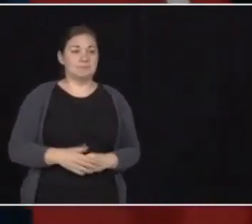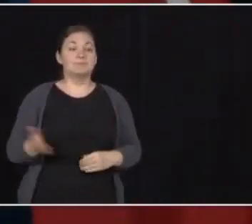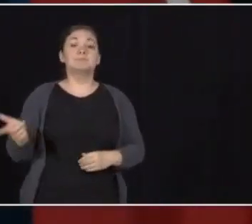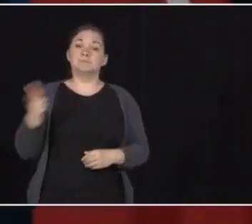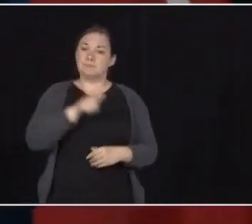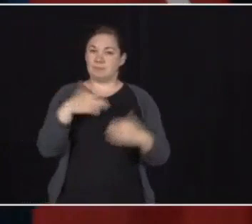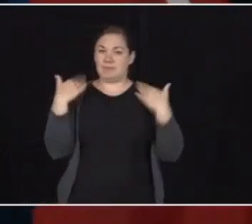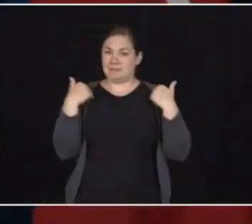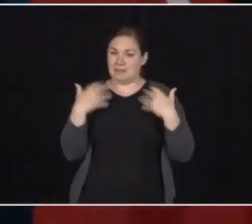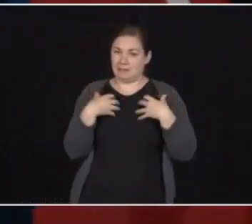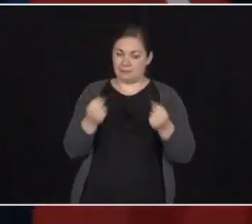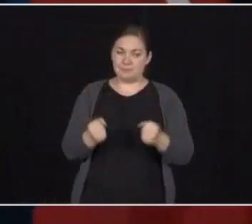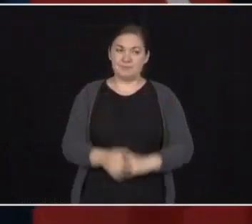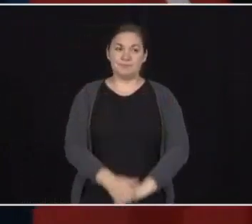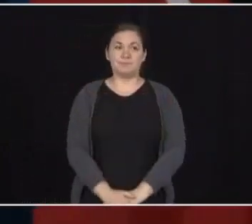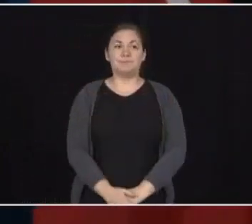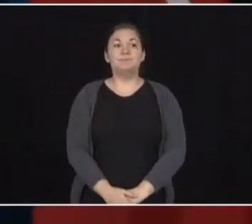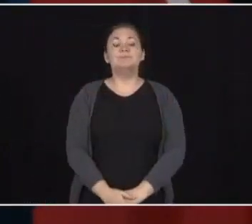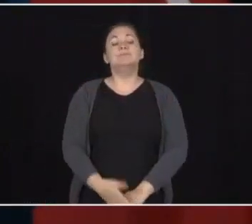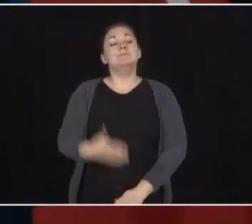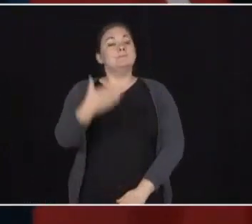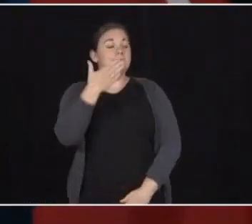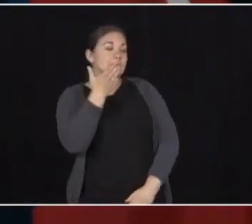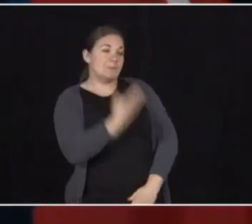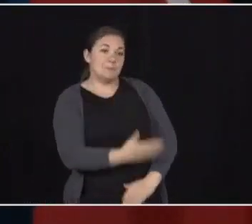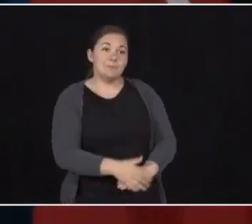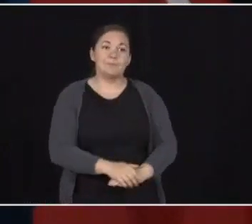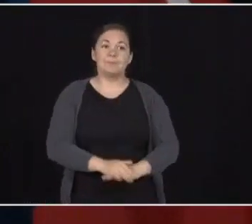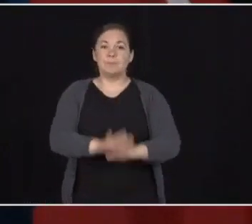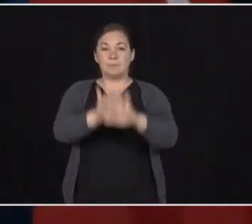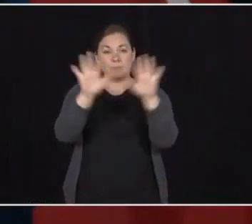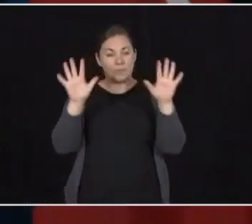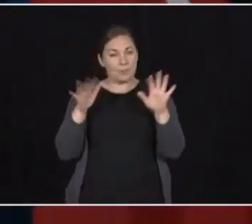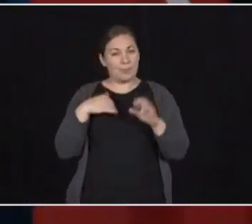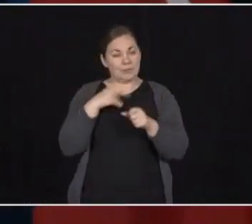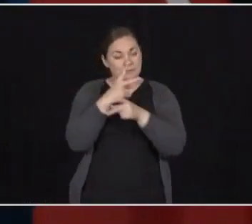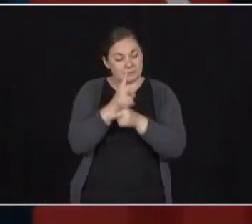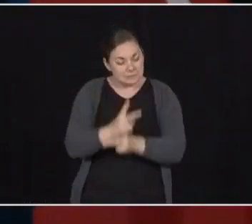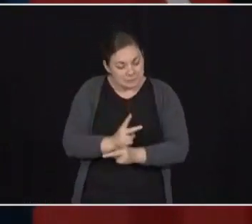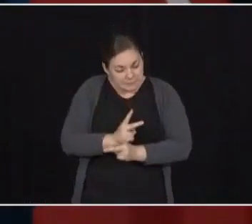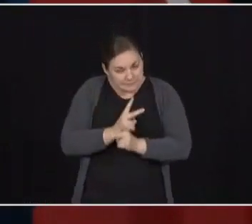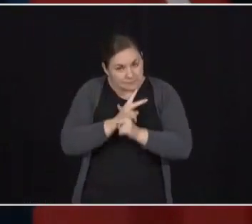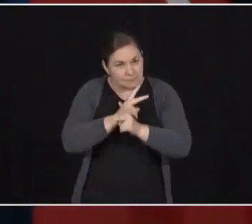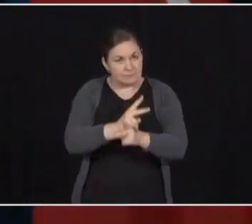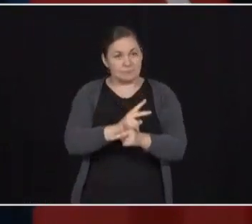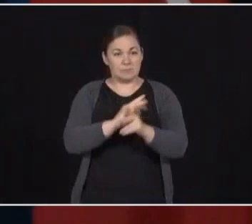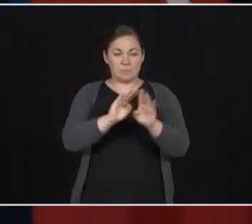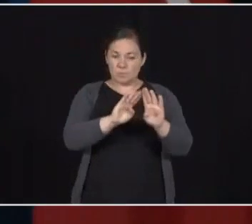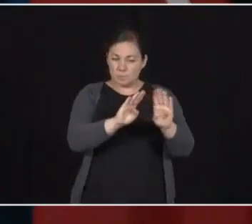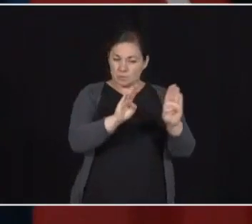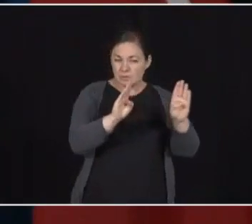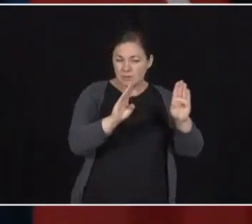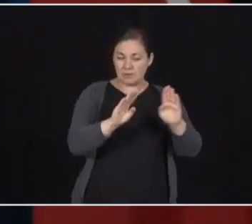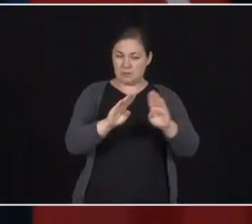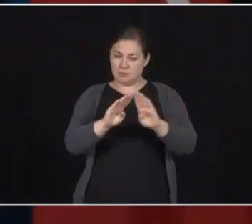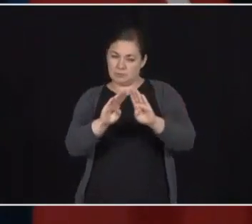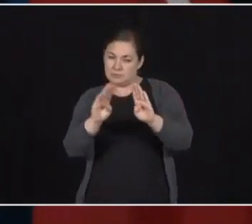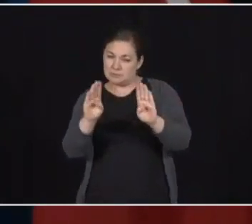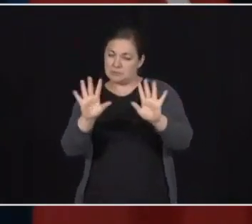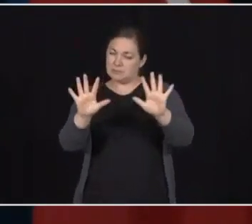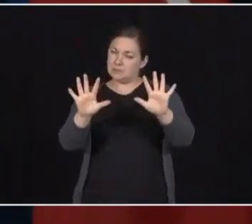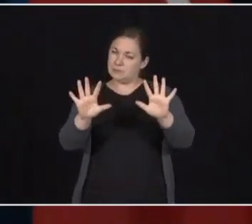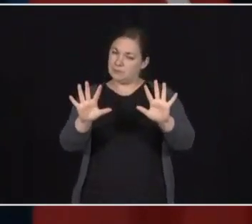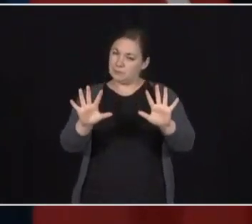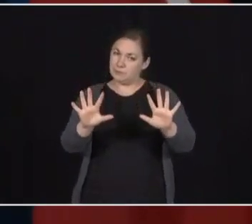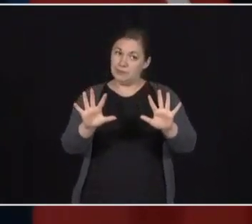Well, thank you, Premier. We need to take a careful and measured approach to any further opening up of the economy, i.e. moving from stage